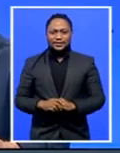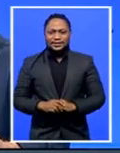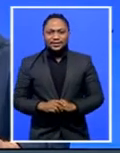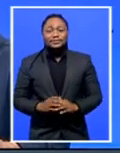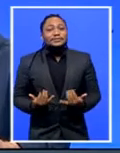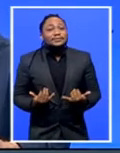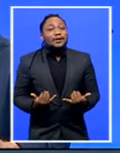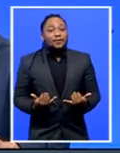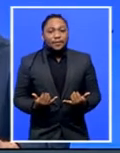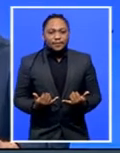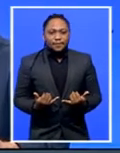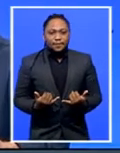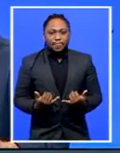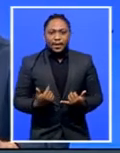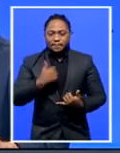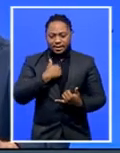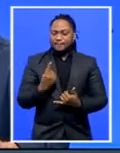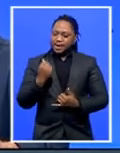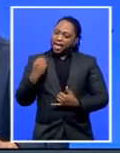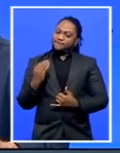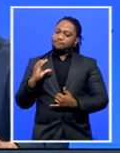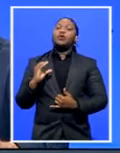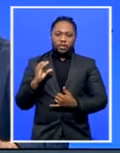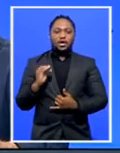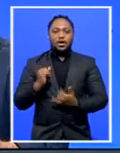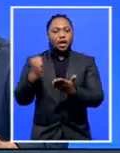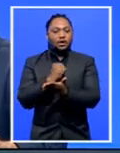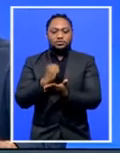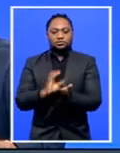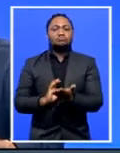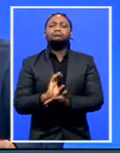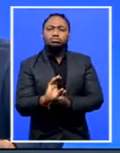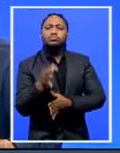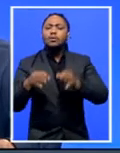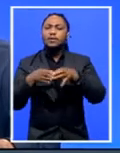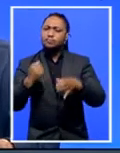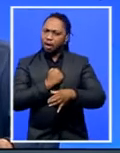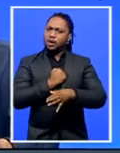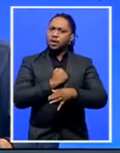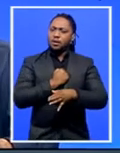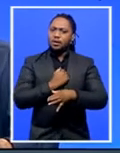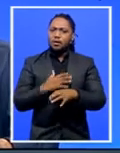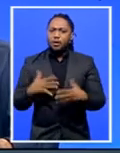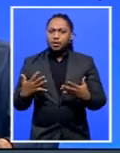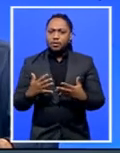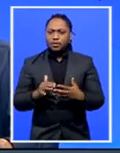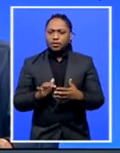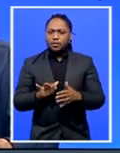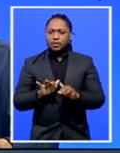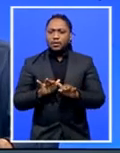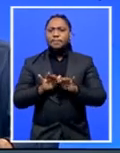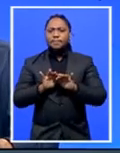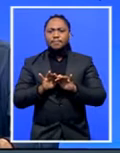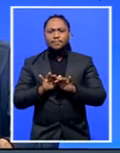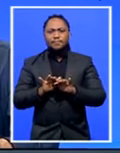a situation where it's, if I can afford it, I'll register and have a political party, or are people blinded by this? But Dr. Fagin